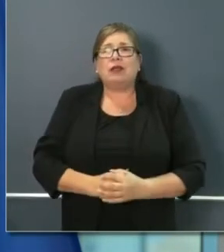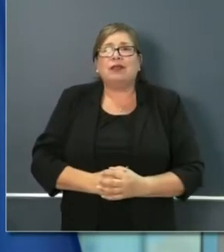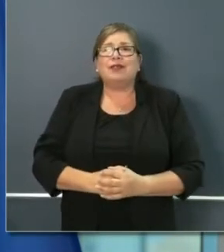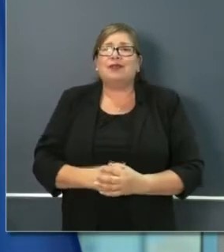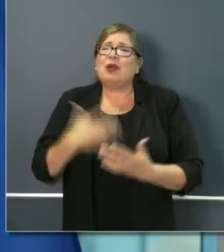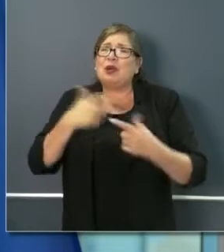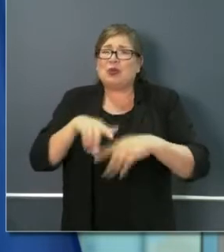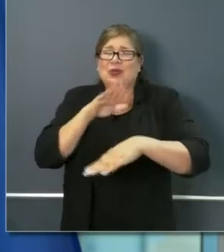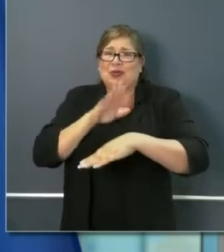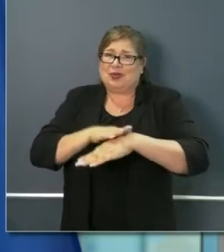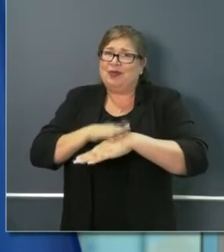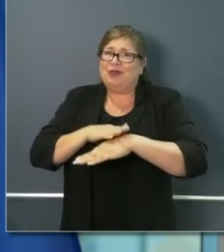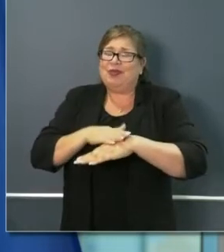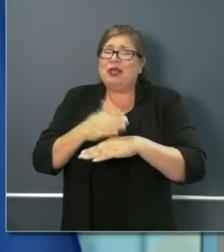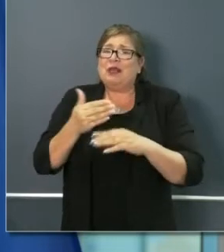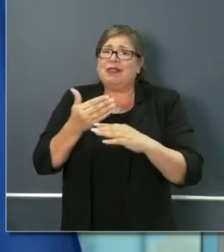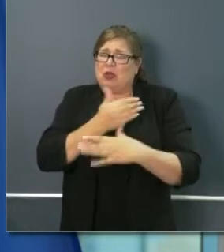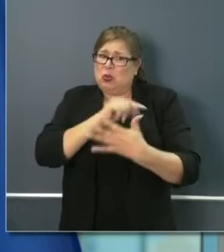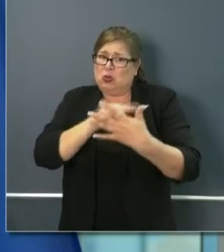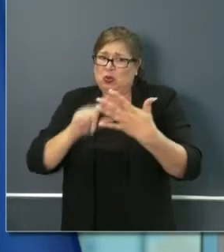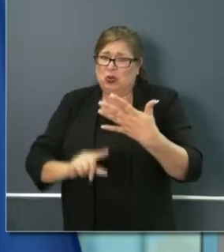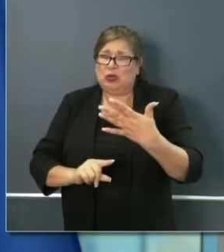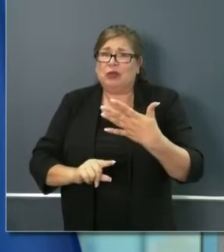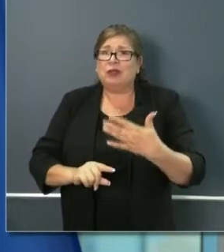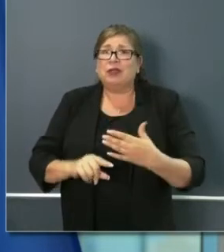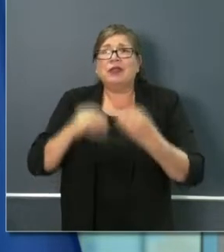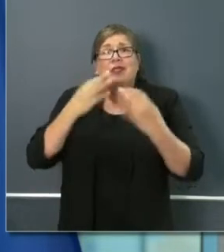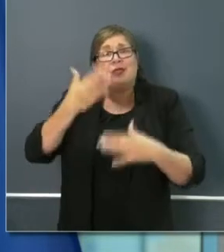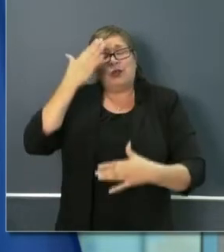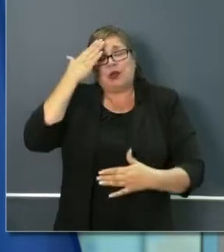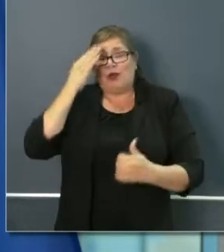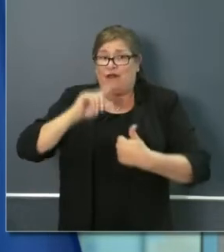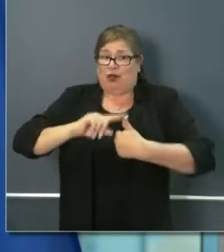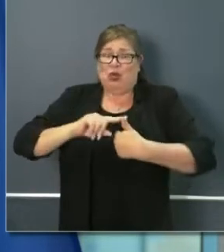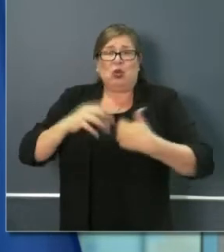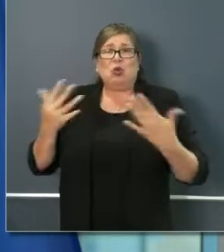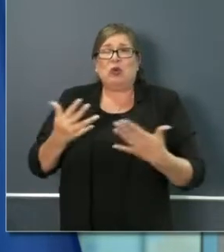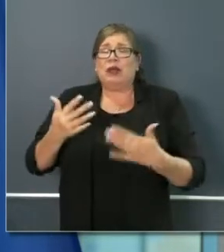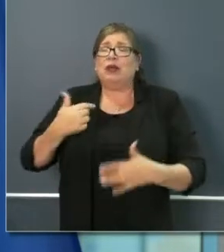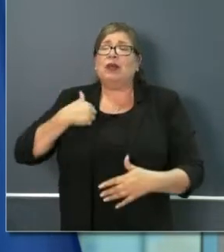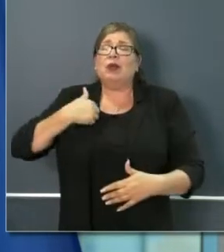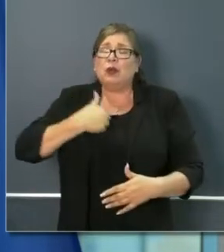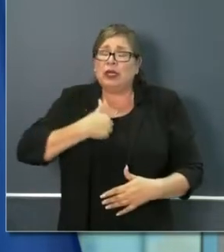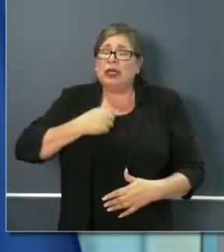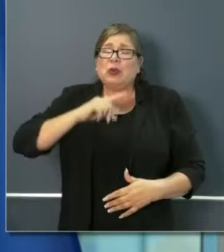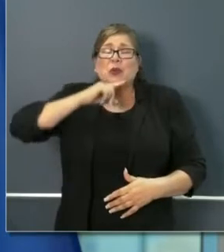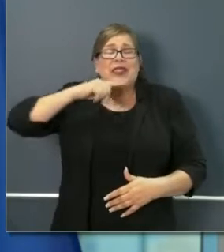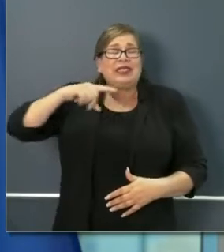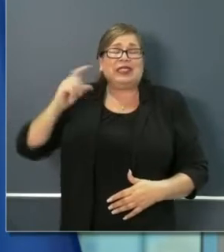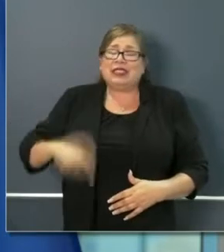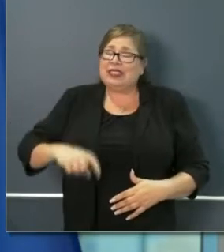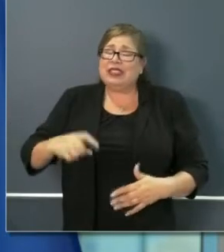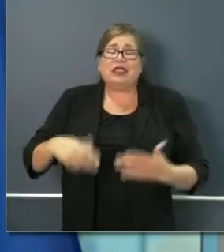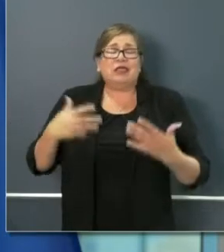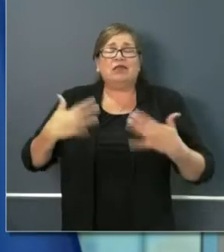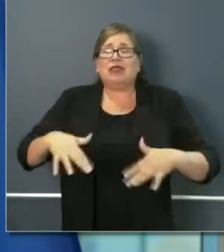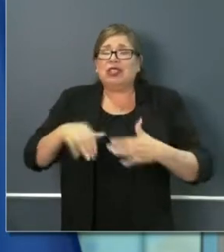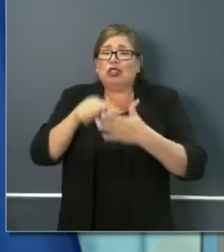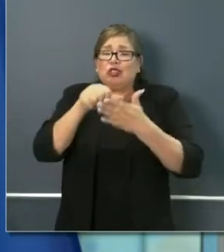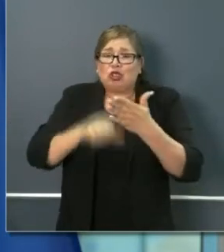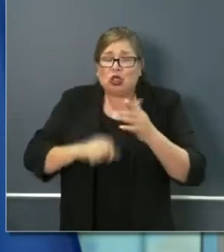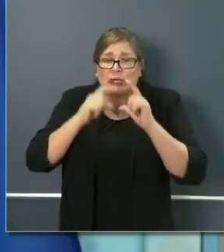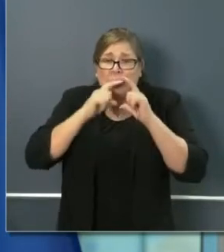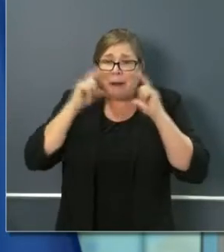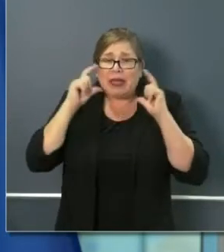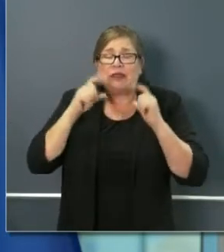a number of things. We are in real need of traditionally, surgical masks